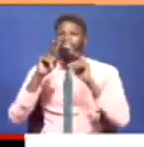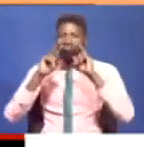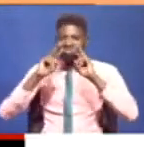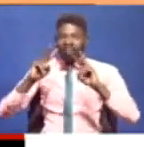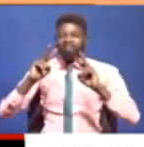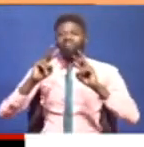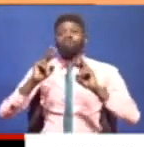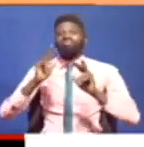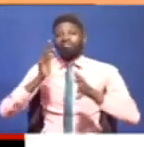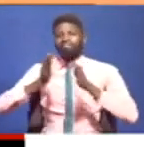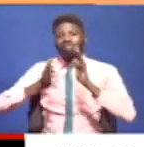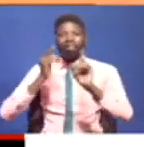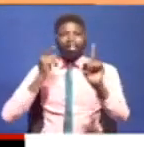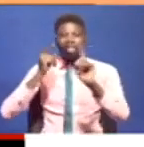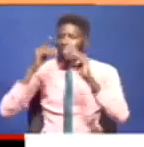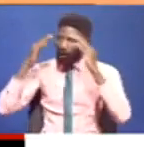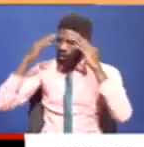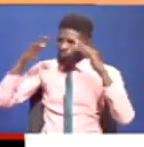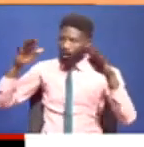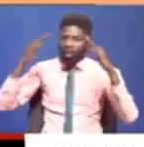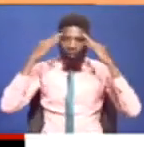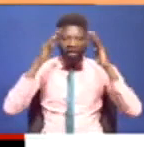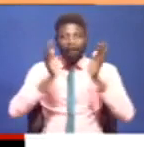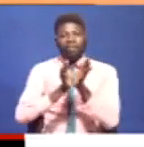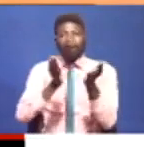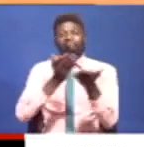among the public on the need to